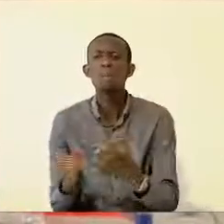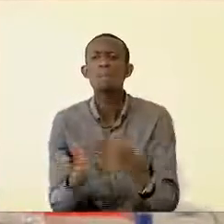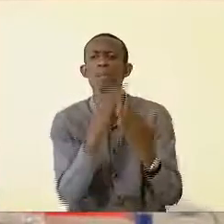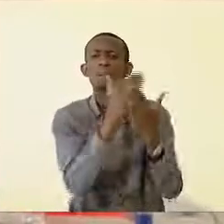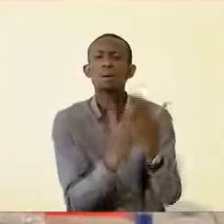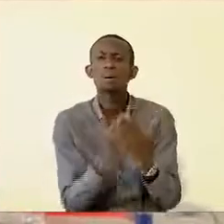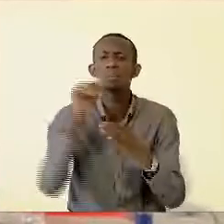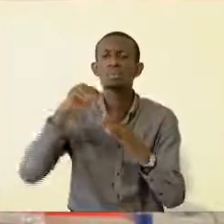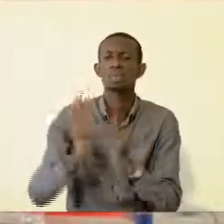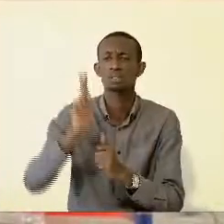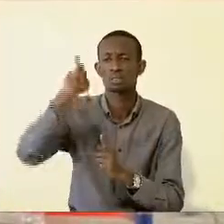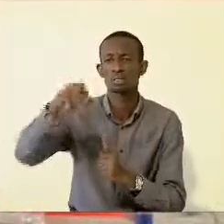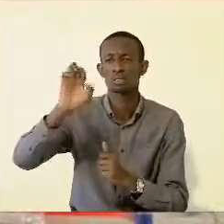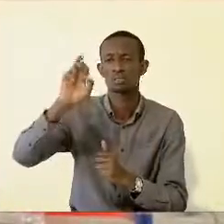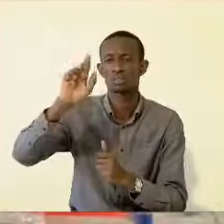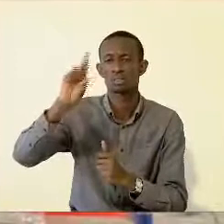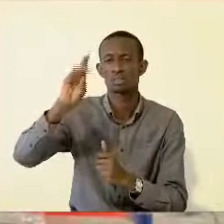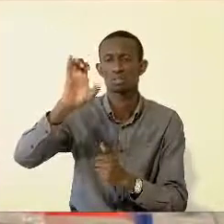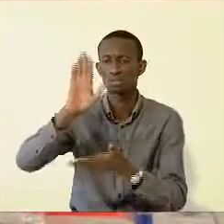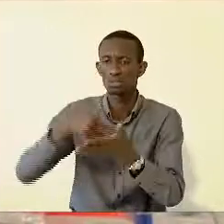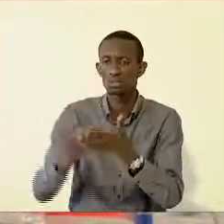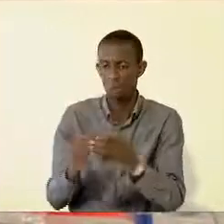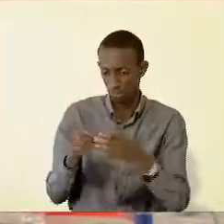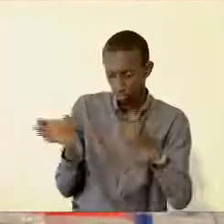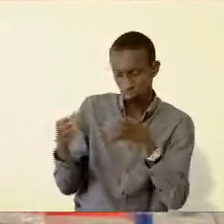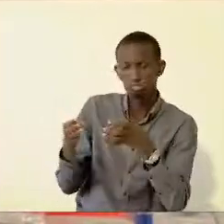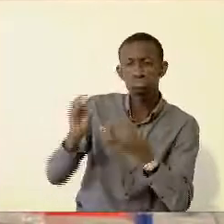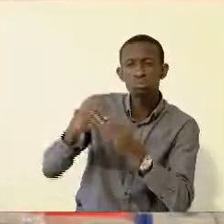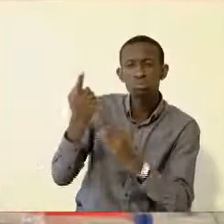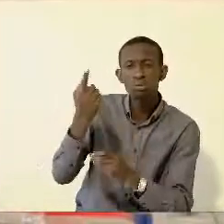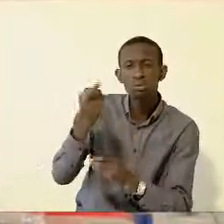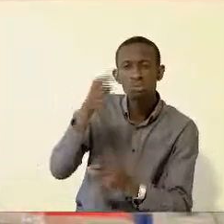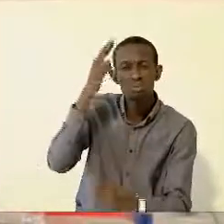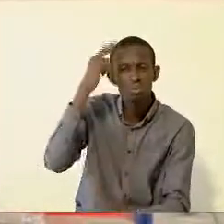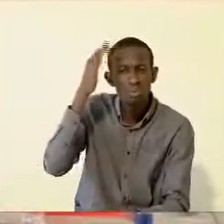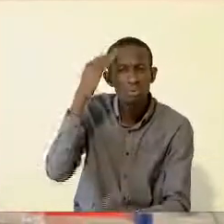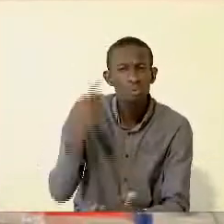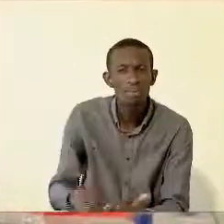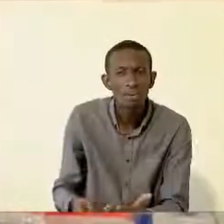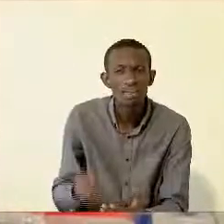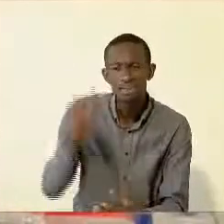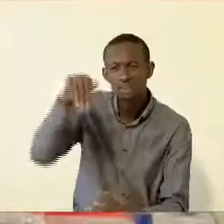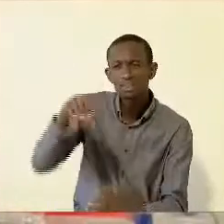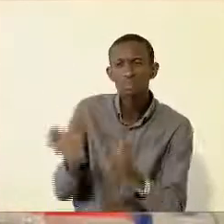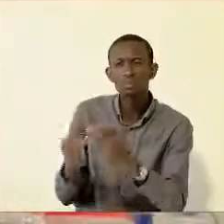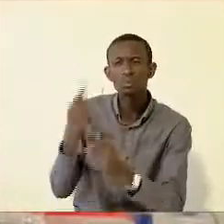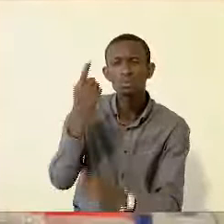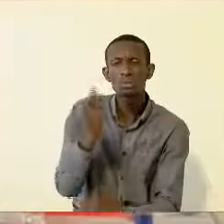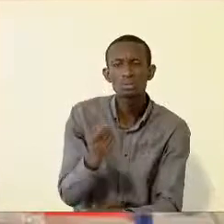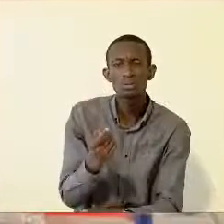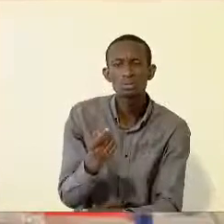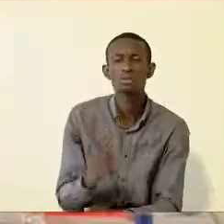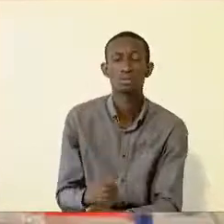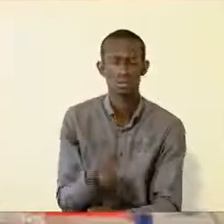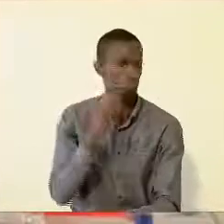put them in group number 1? Do you remember why they are in group number 1? What do